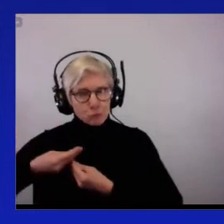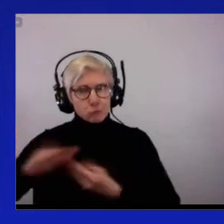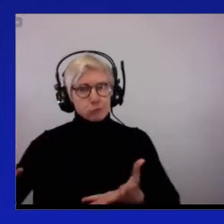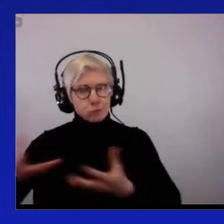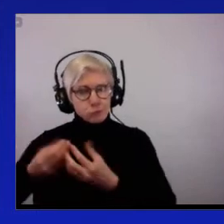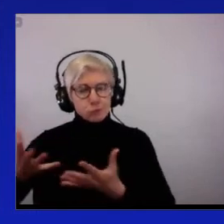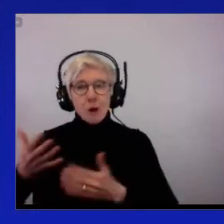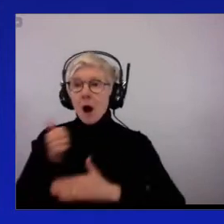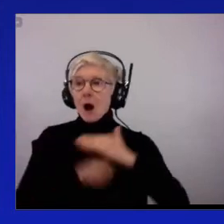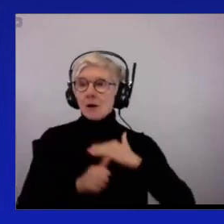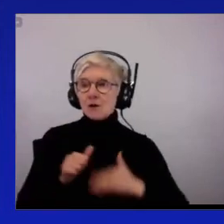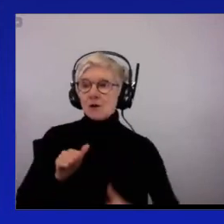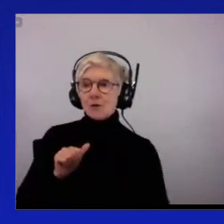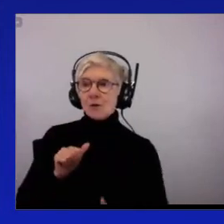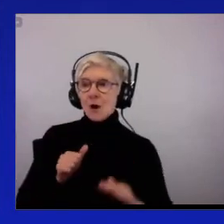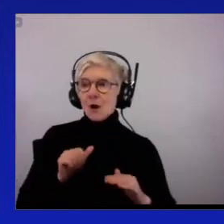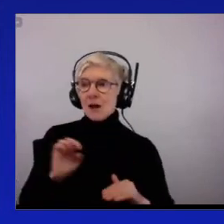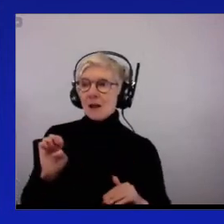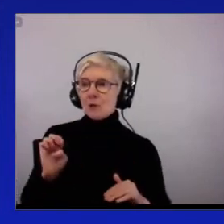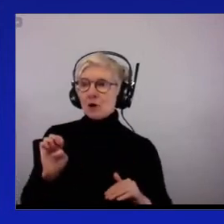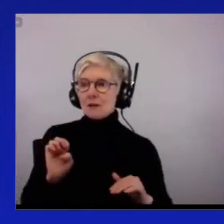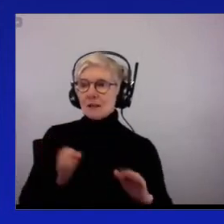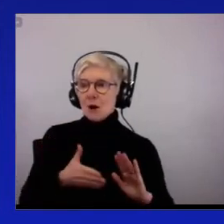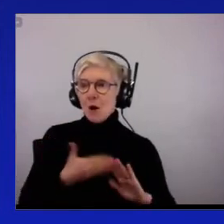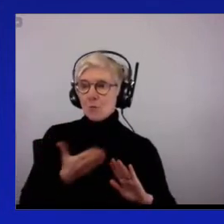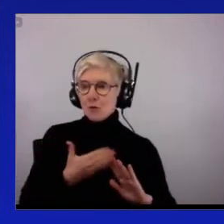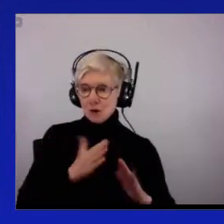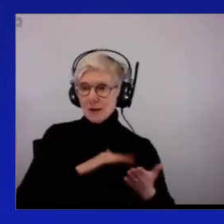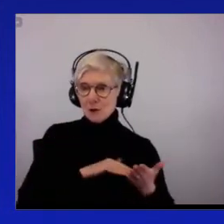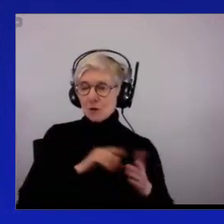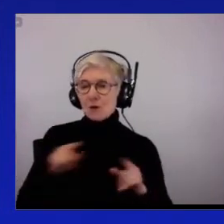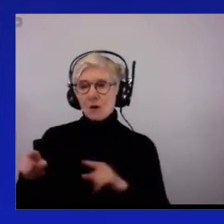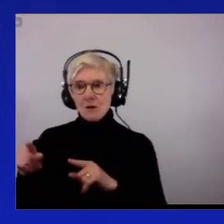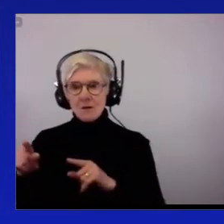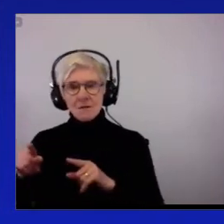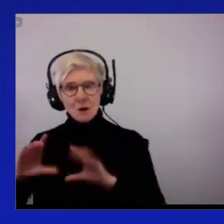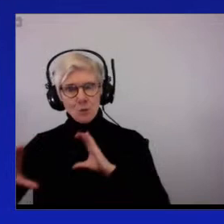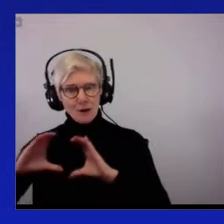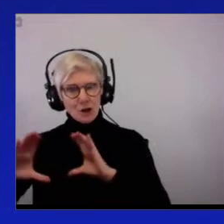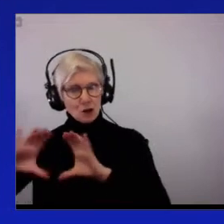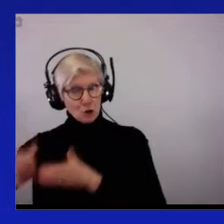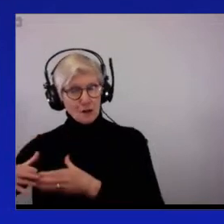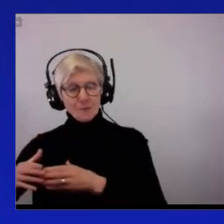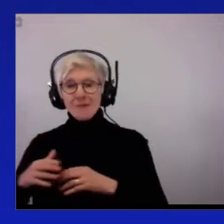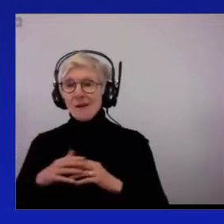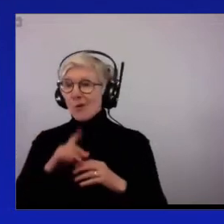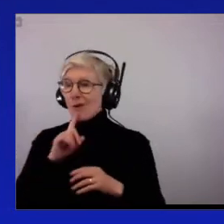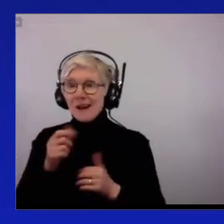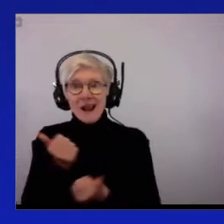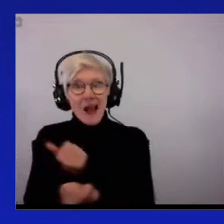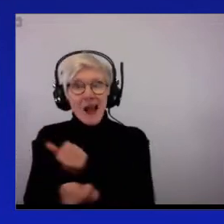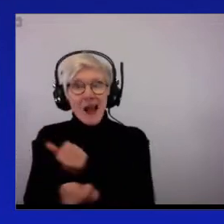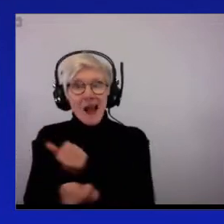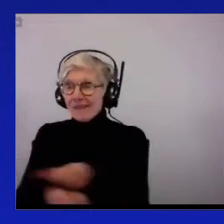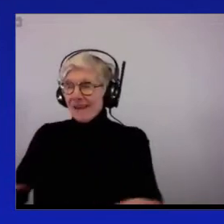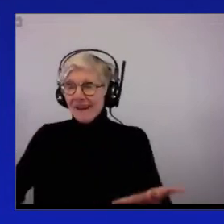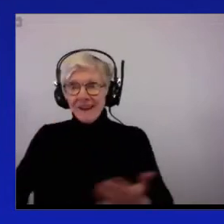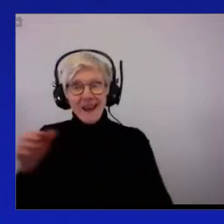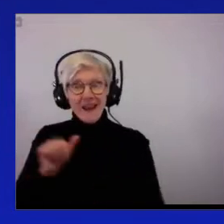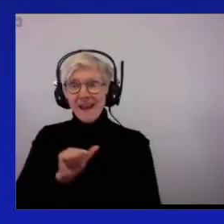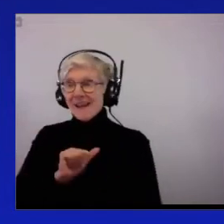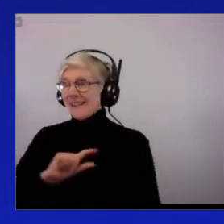the operations section. So Pretty much if you name a communications channel, we'll be using